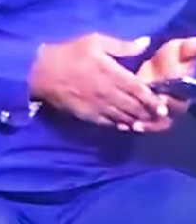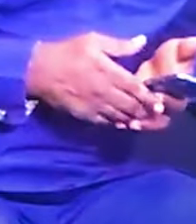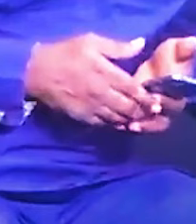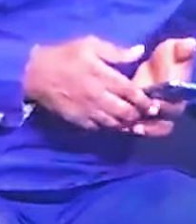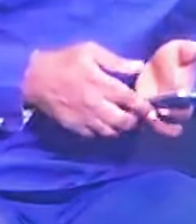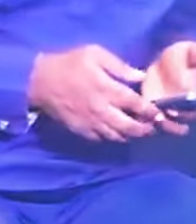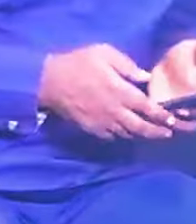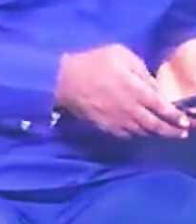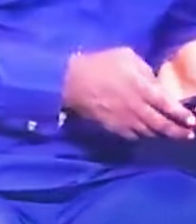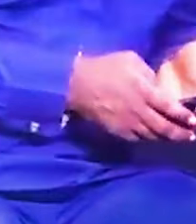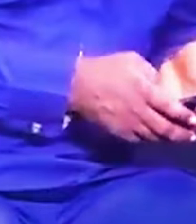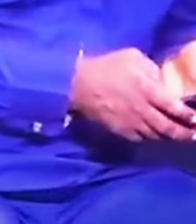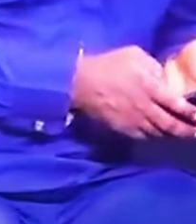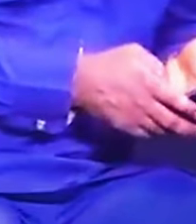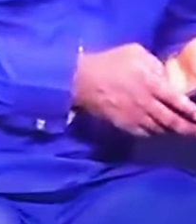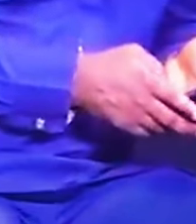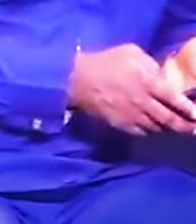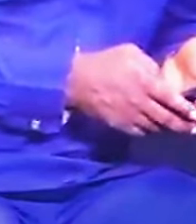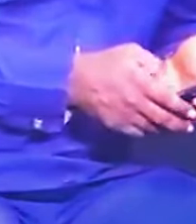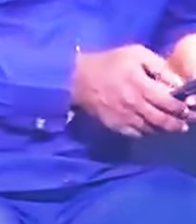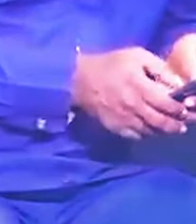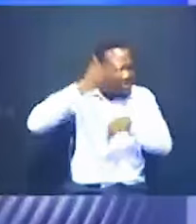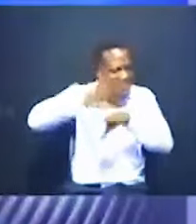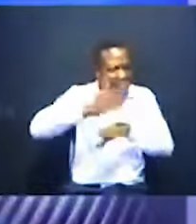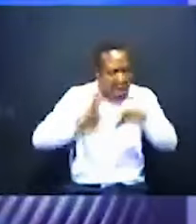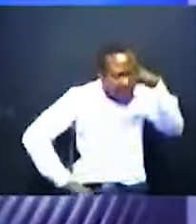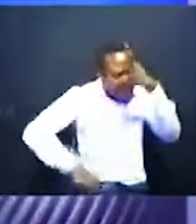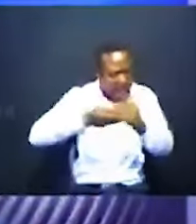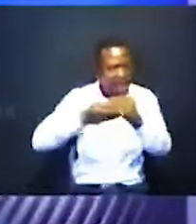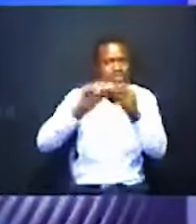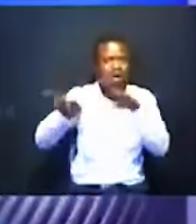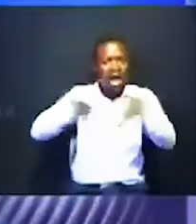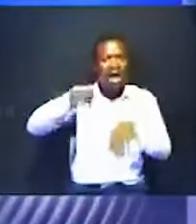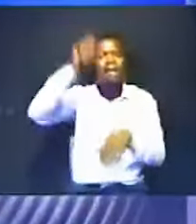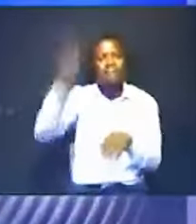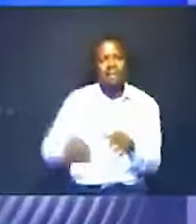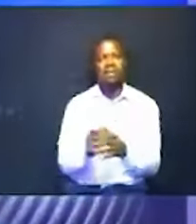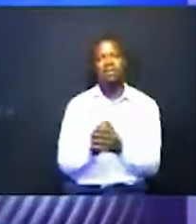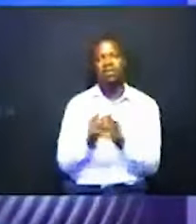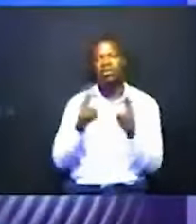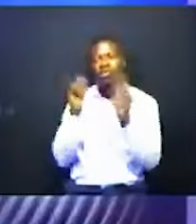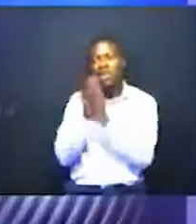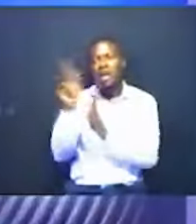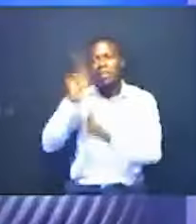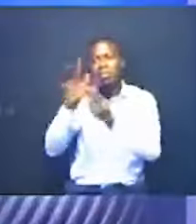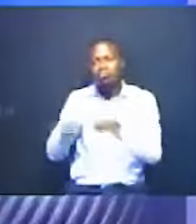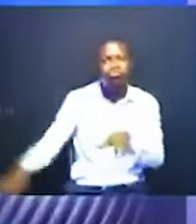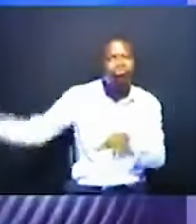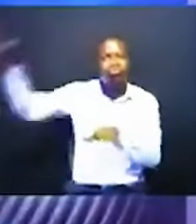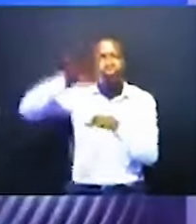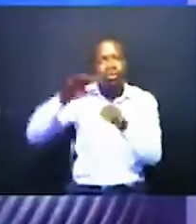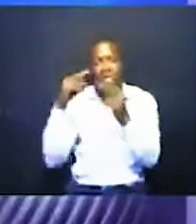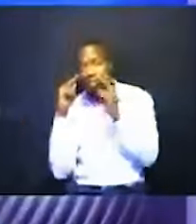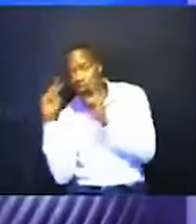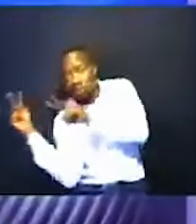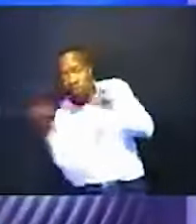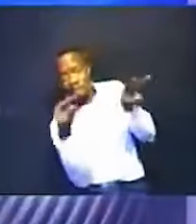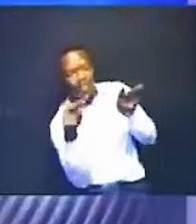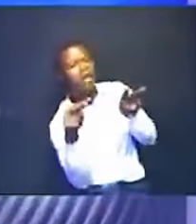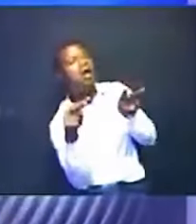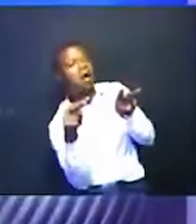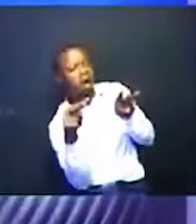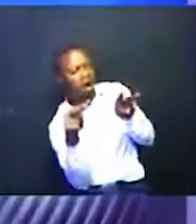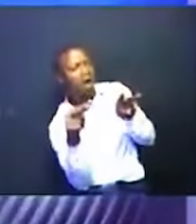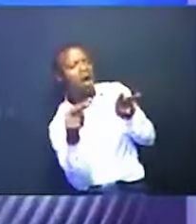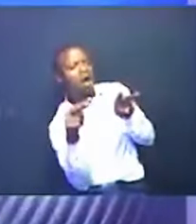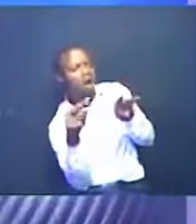outward action. So people will see the manifestation of the changed